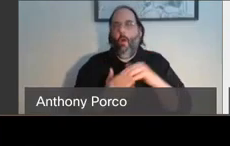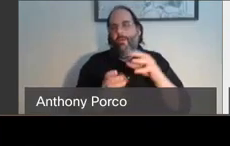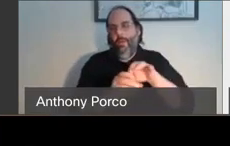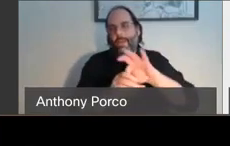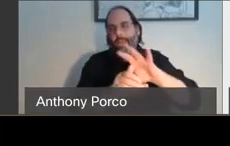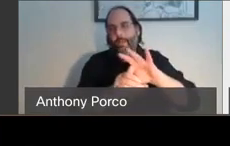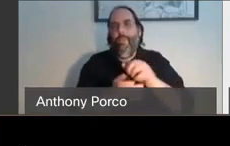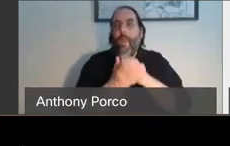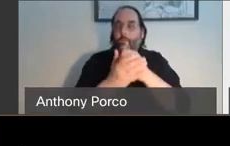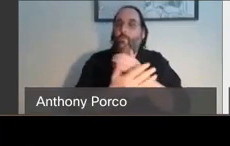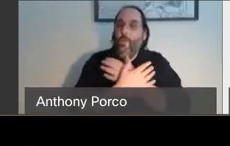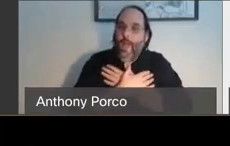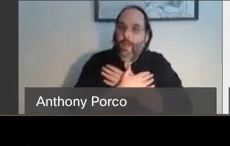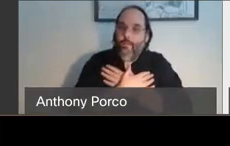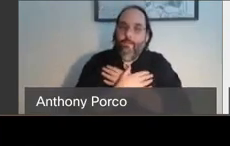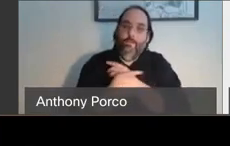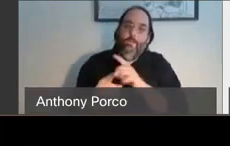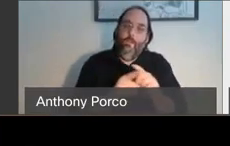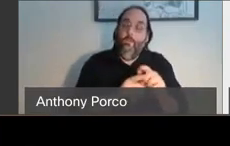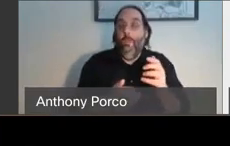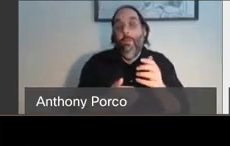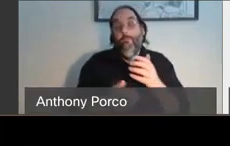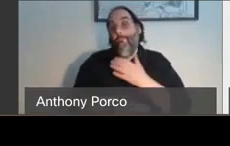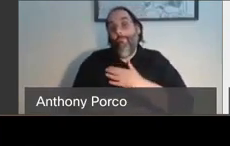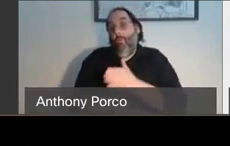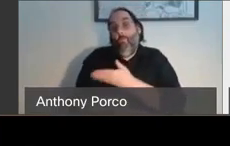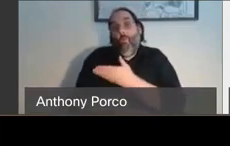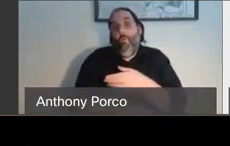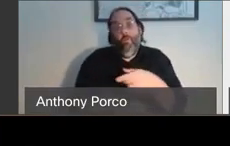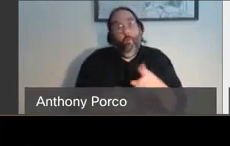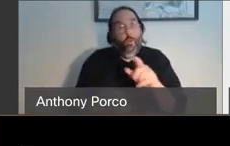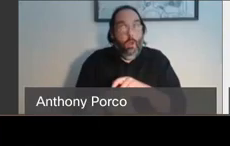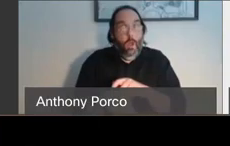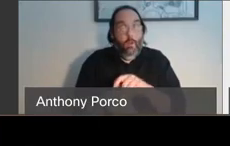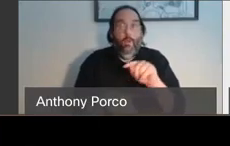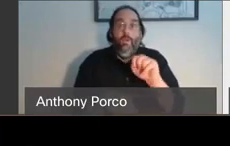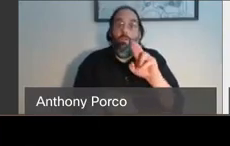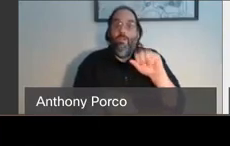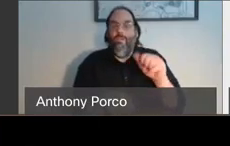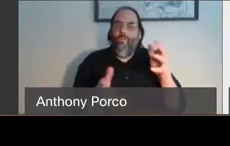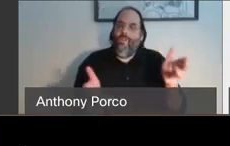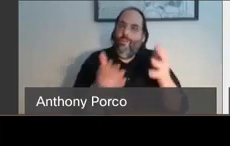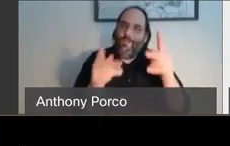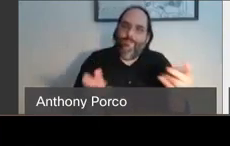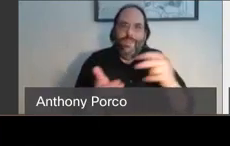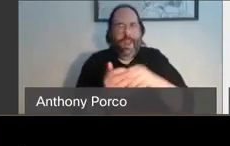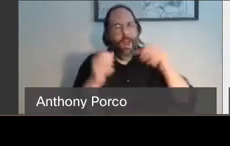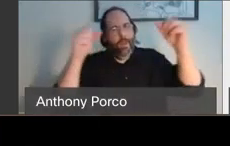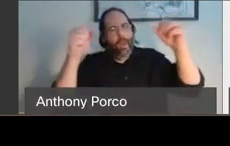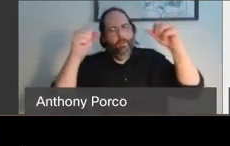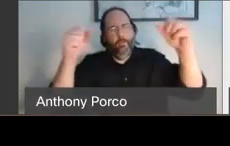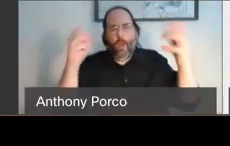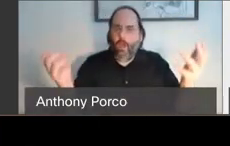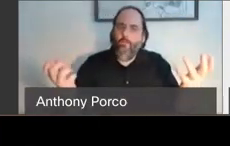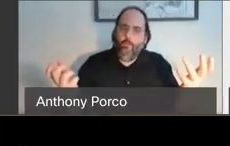relax. Also, turn a little bit of music on while you do this. Teresa already had us up and moving this morning with some energizing